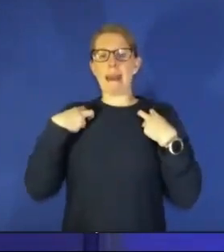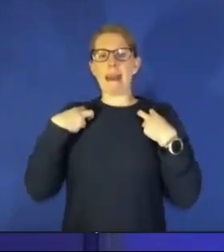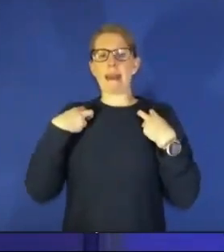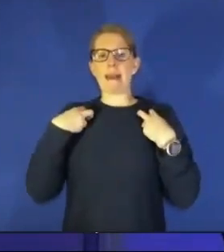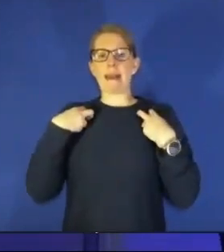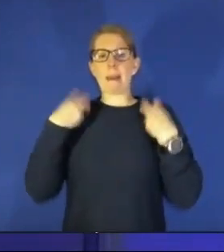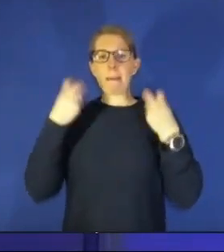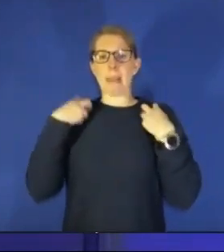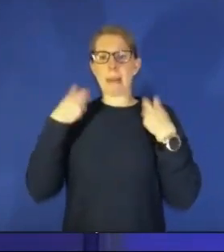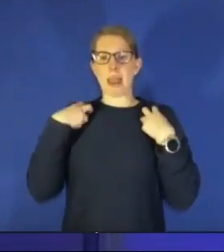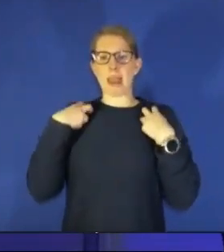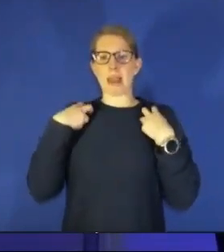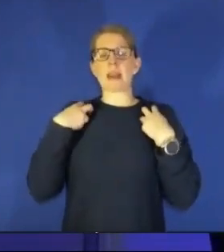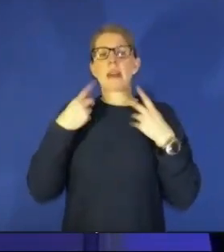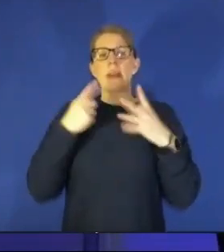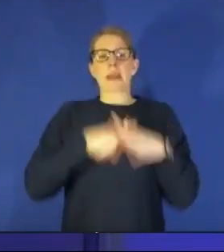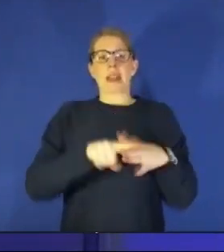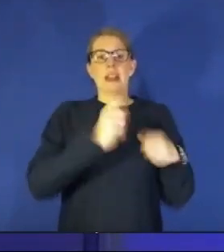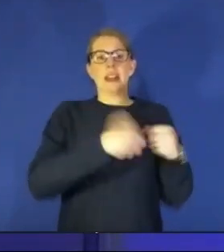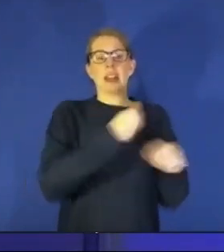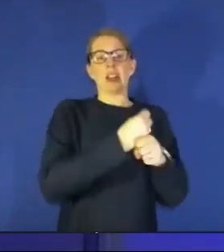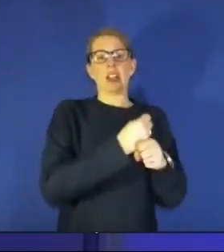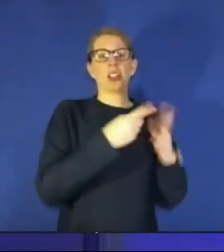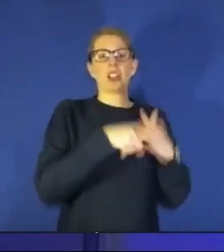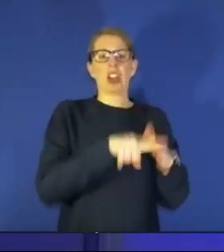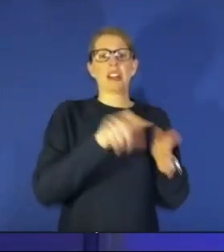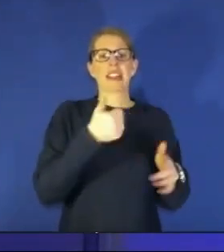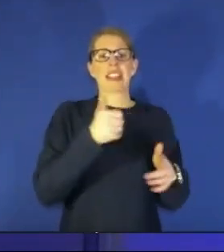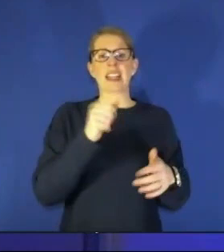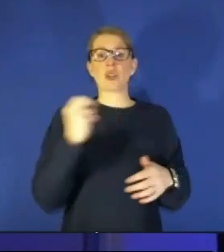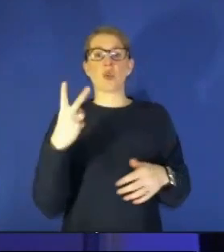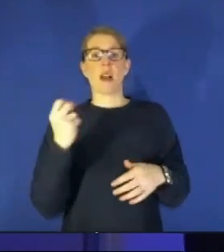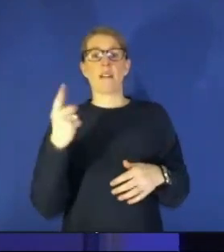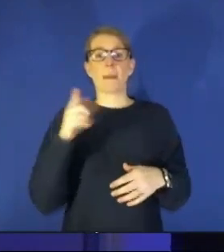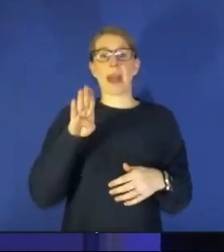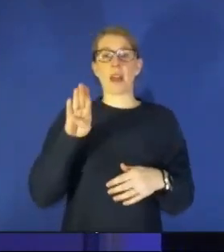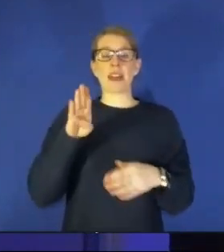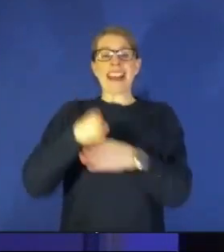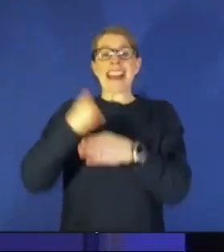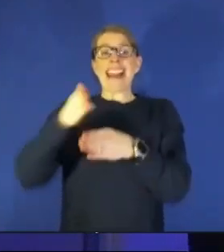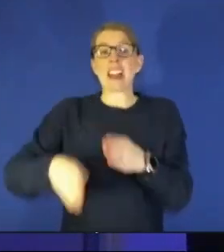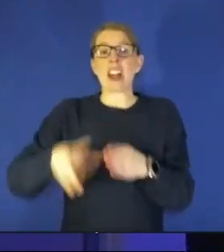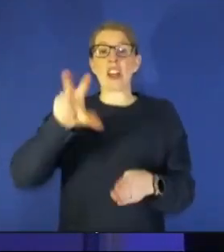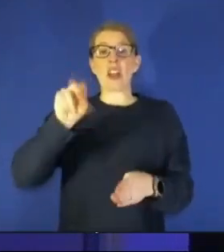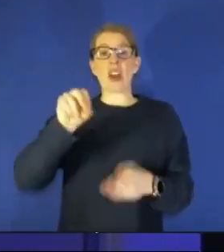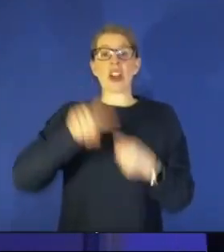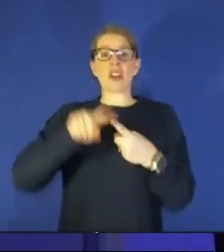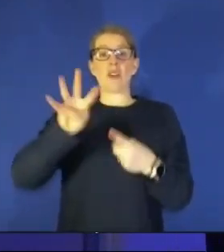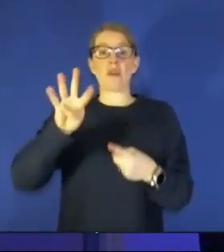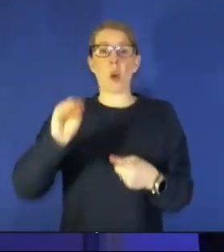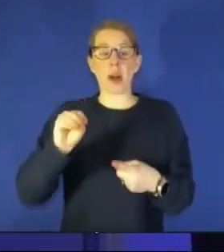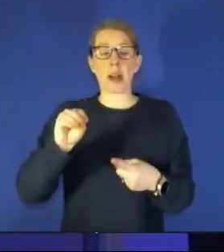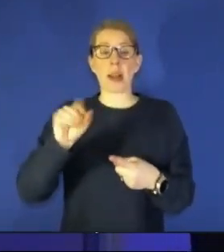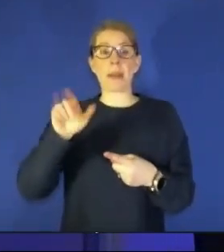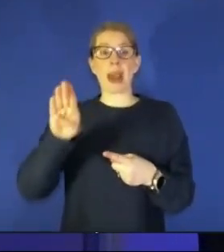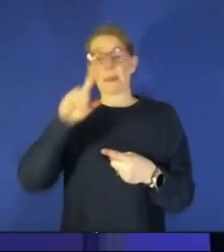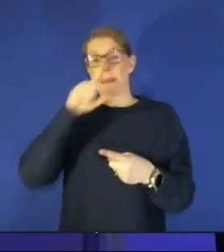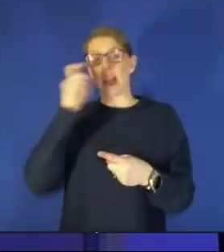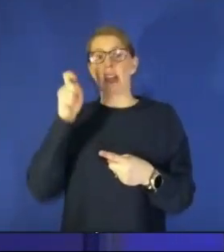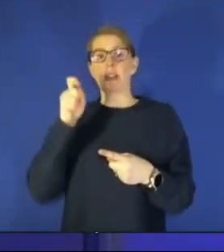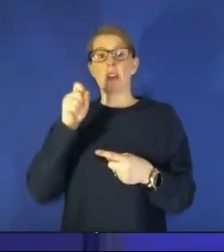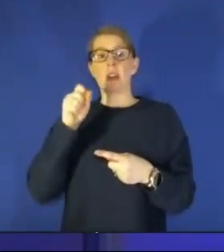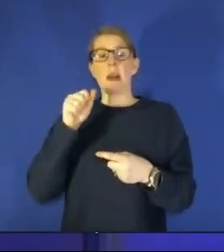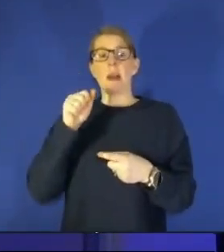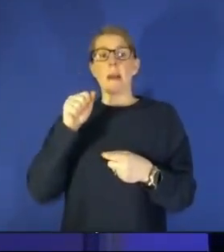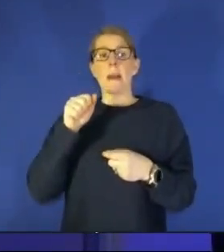in the beginning of the year, starts out about 10, 12 pounds, ends up at about 30 or 40 pounds because I end up hiking in the mountains with a backpack that weighs about